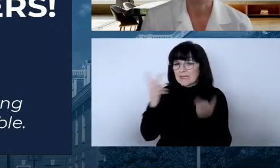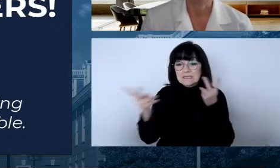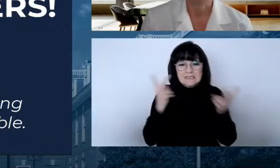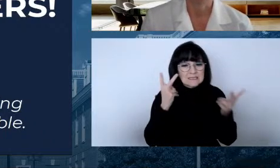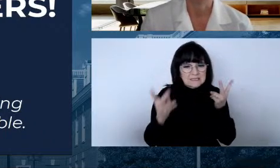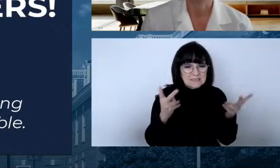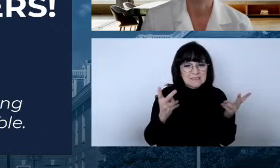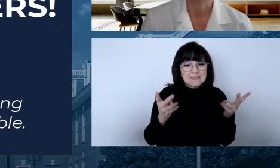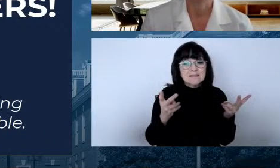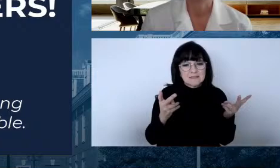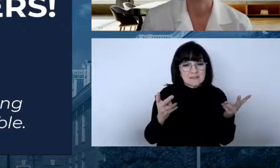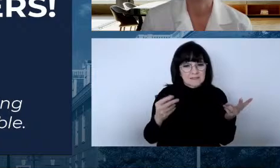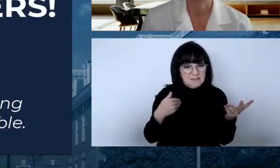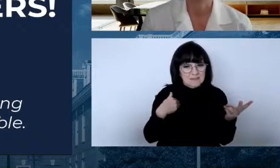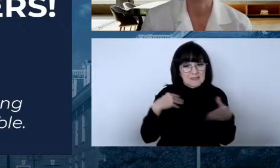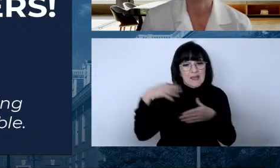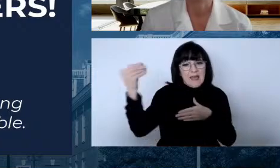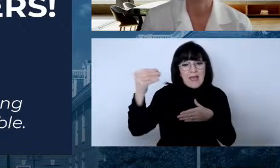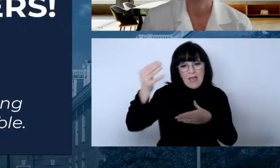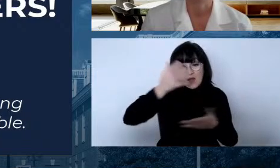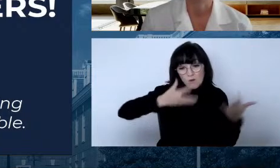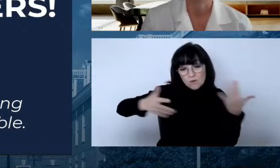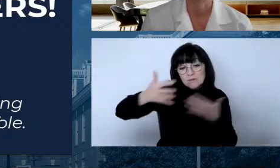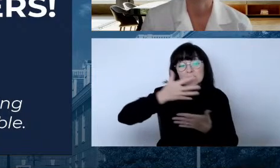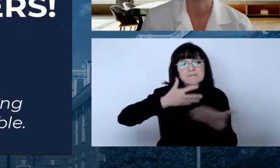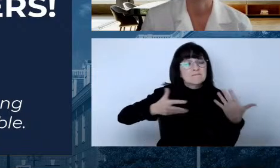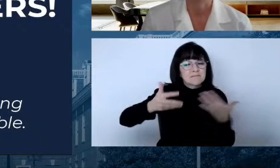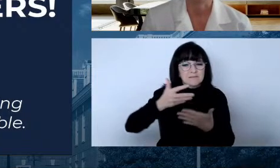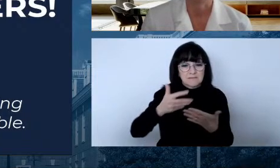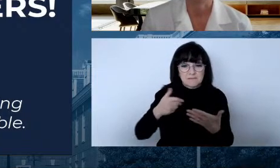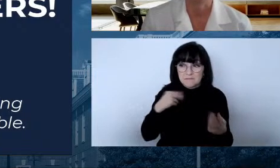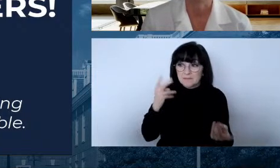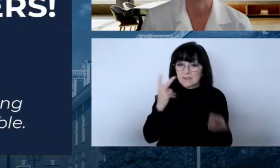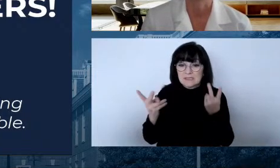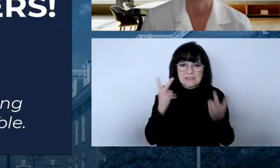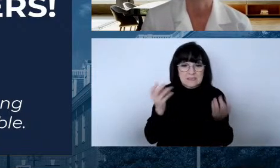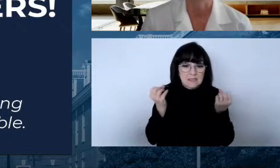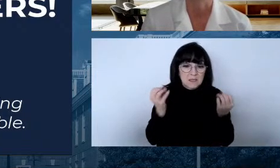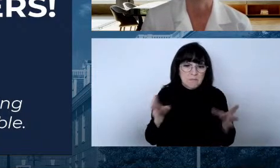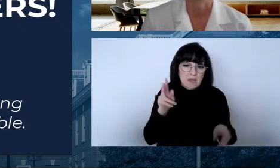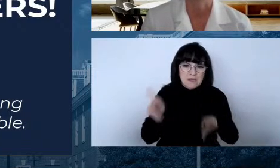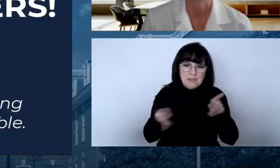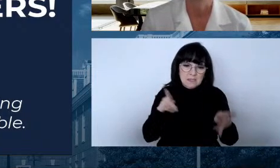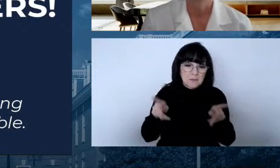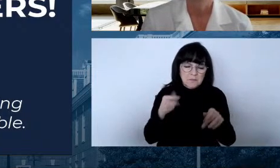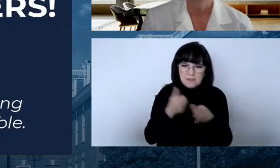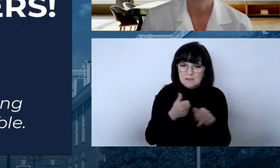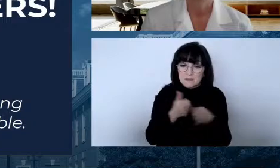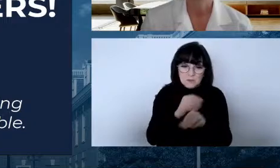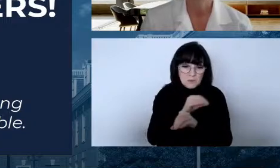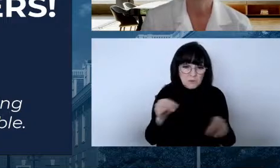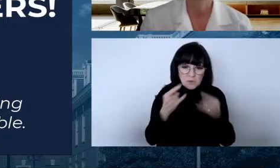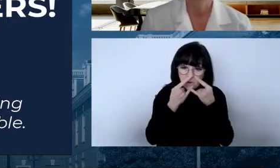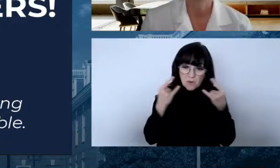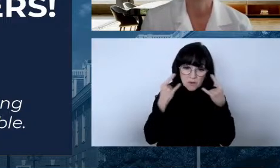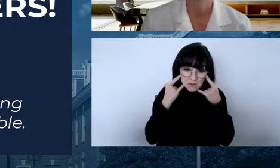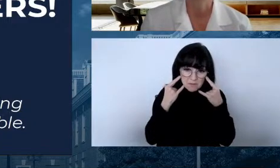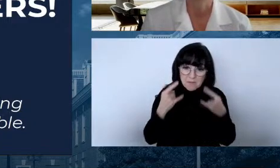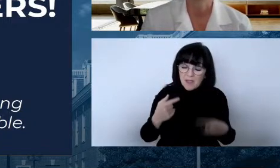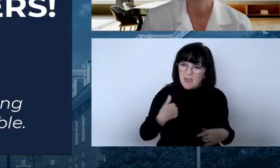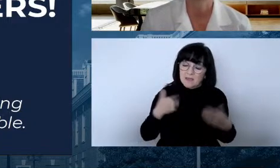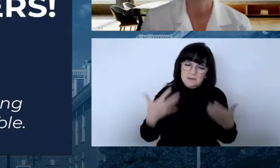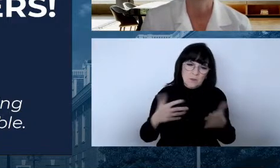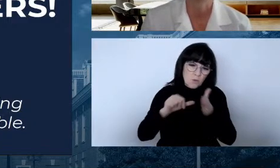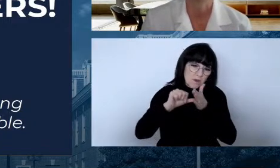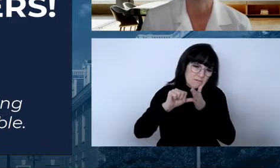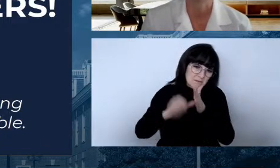sure you all have, and it's astounding to me the number of people who are walking around in public who are unmasked. So I just really want to make sure